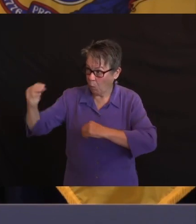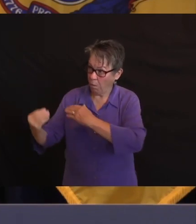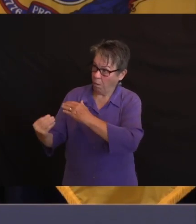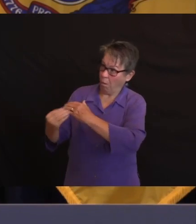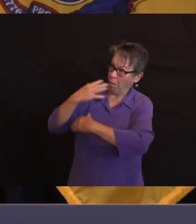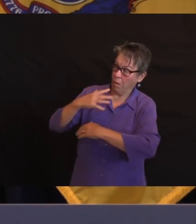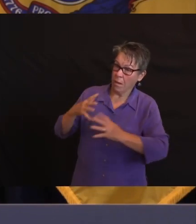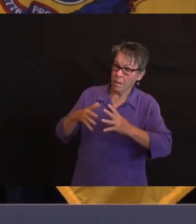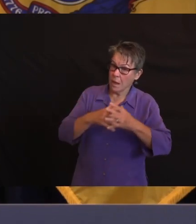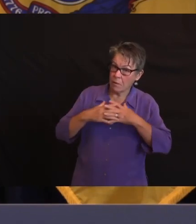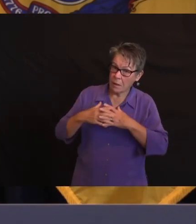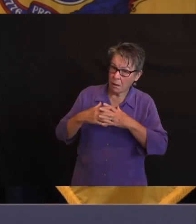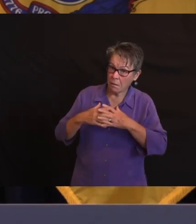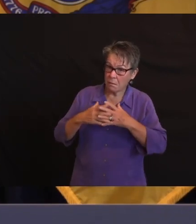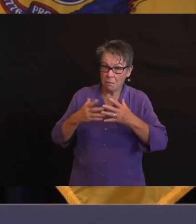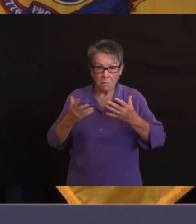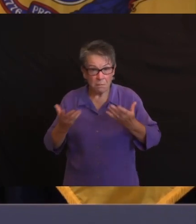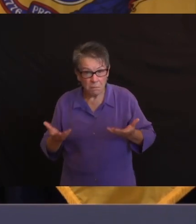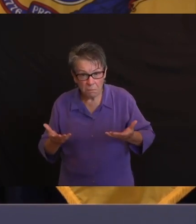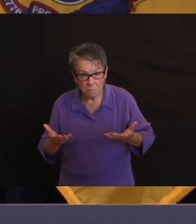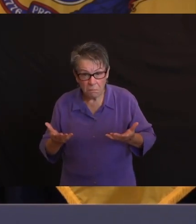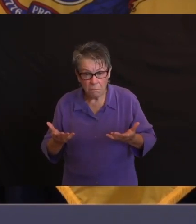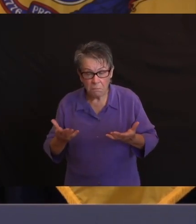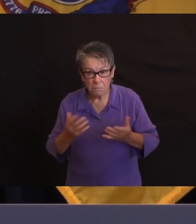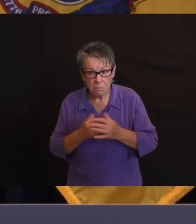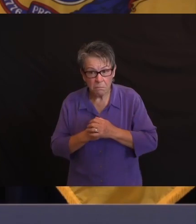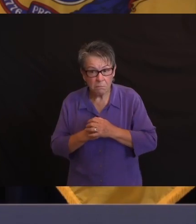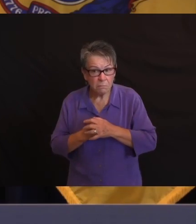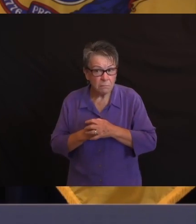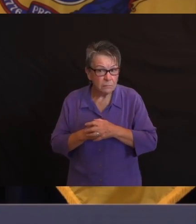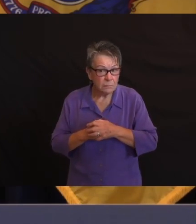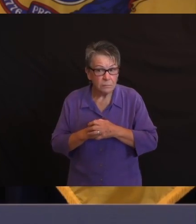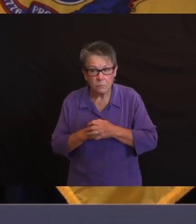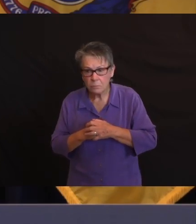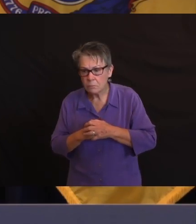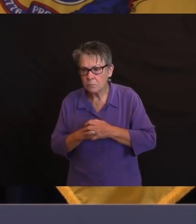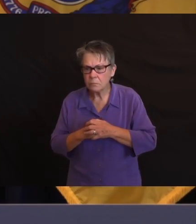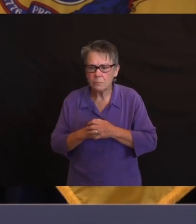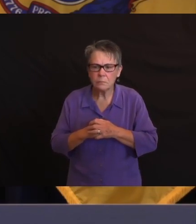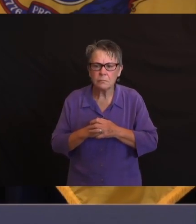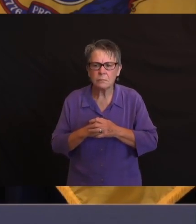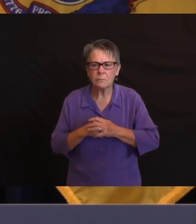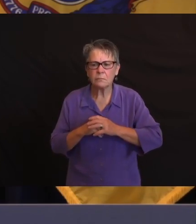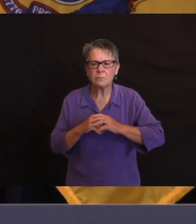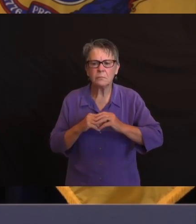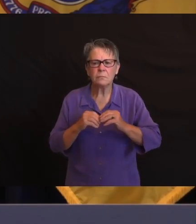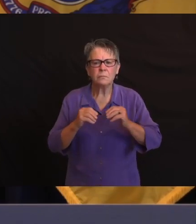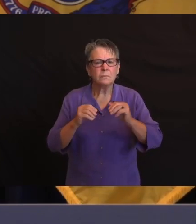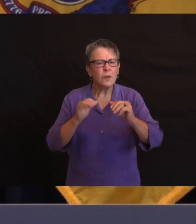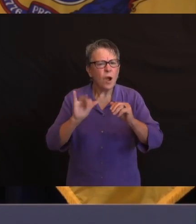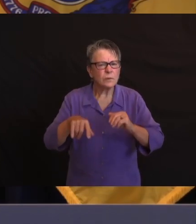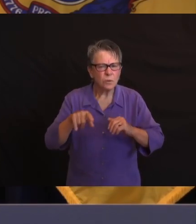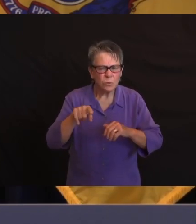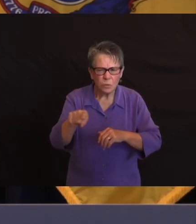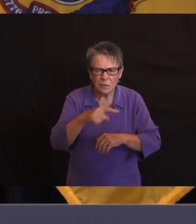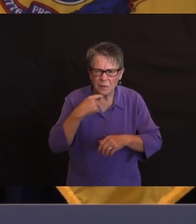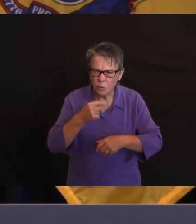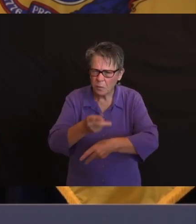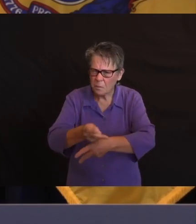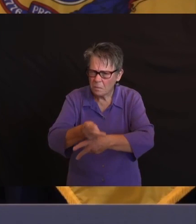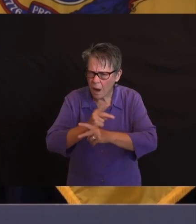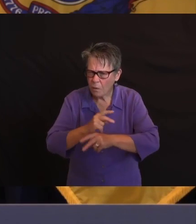ago approved $4.5 billion in borrowing, the special committee, so I wanted your reaction to that. In addition to your reaction to any sort of these